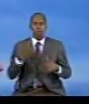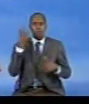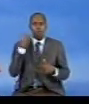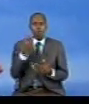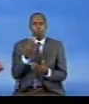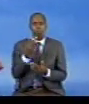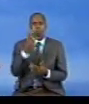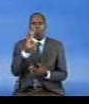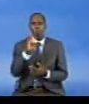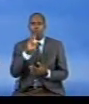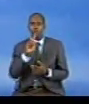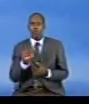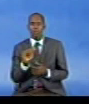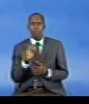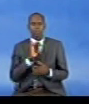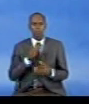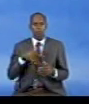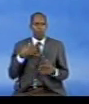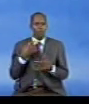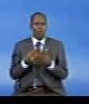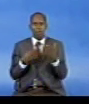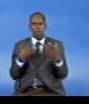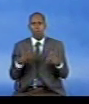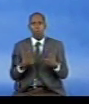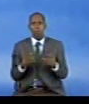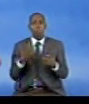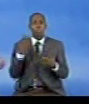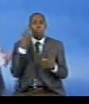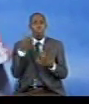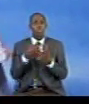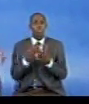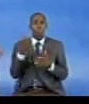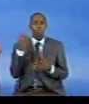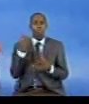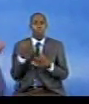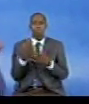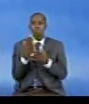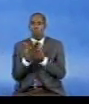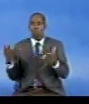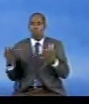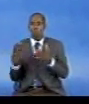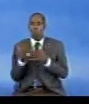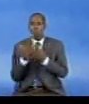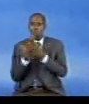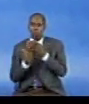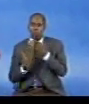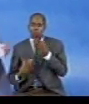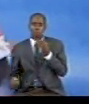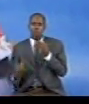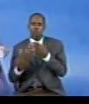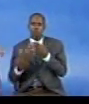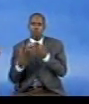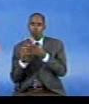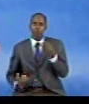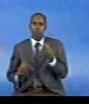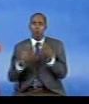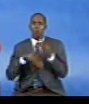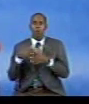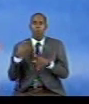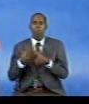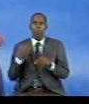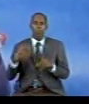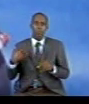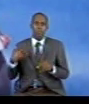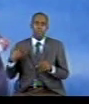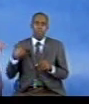happened? Why my body soaked? When I check, behold, it was pus was coming out from my right breast. The pus continued coming out like